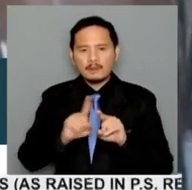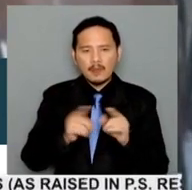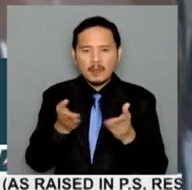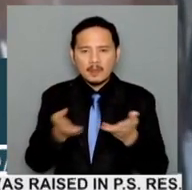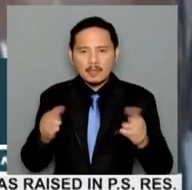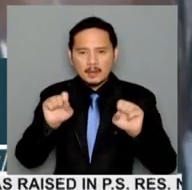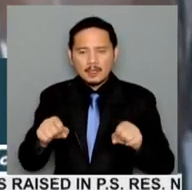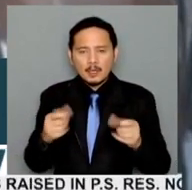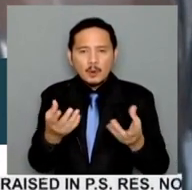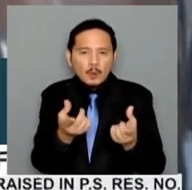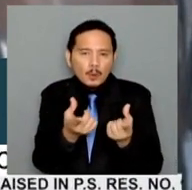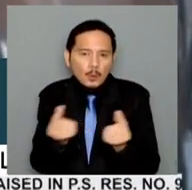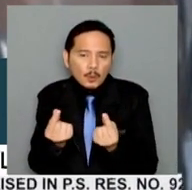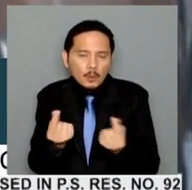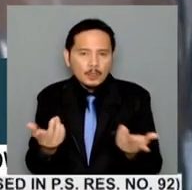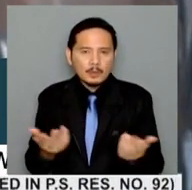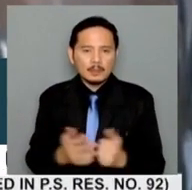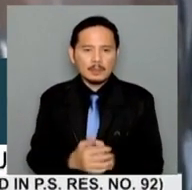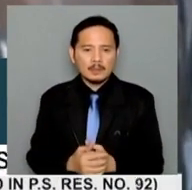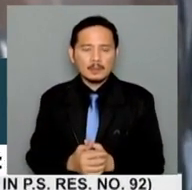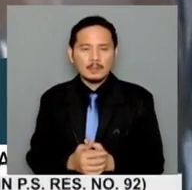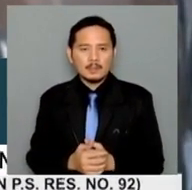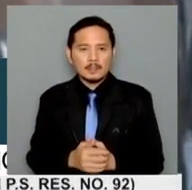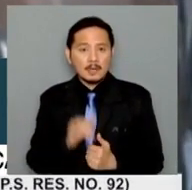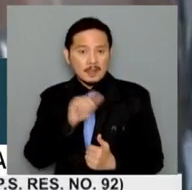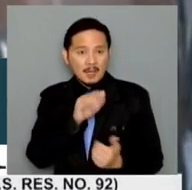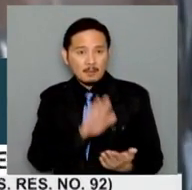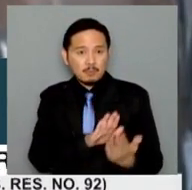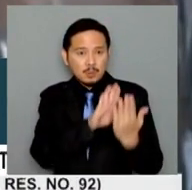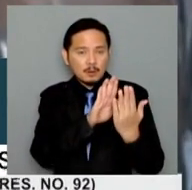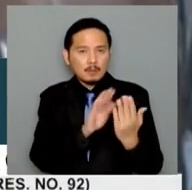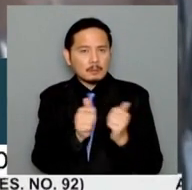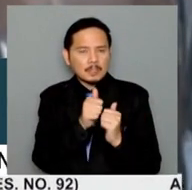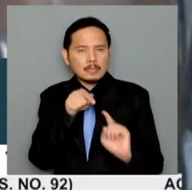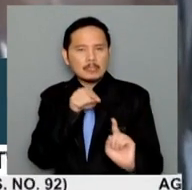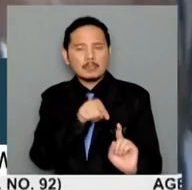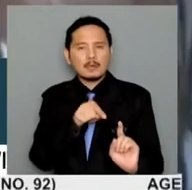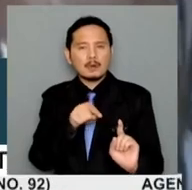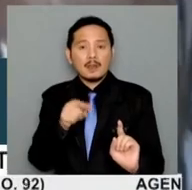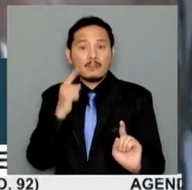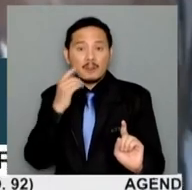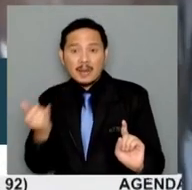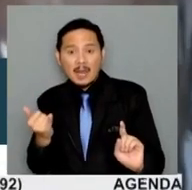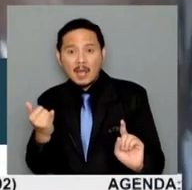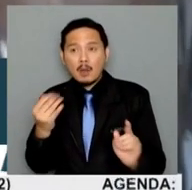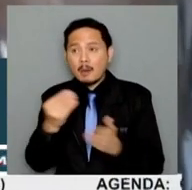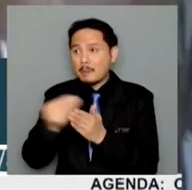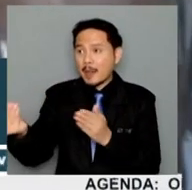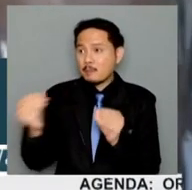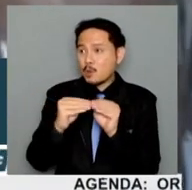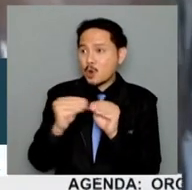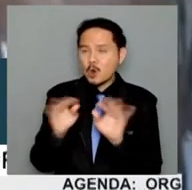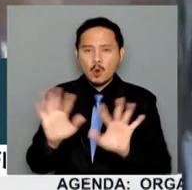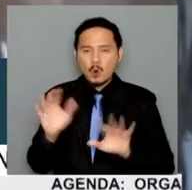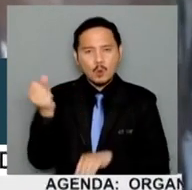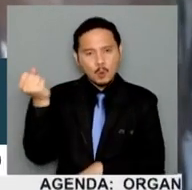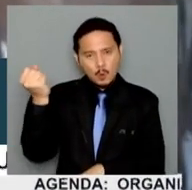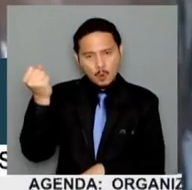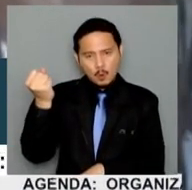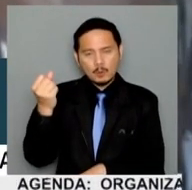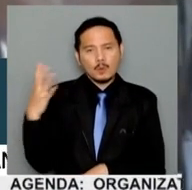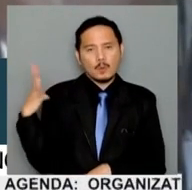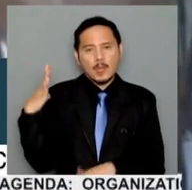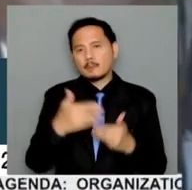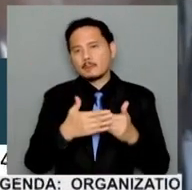which, based on the scenarios, we are not going to procure anymore any of the vaccines until the end of the year. Based from